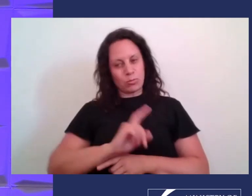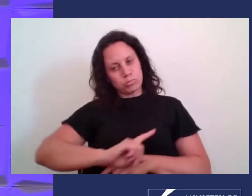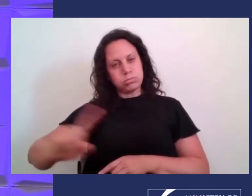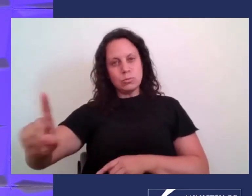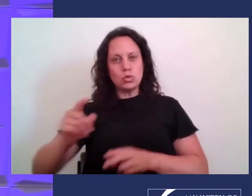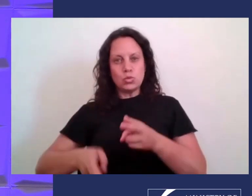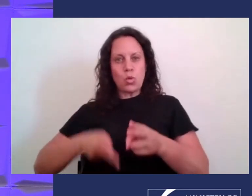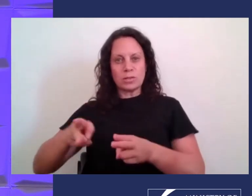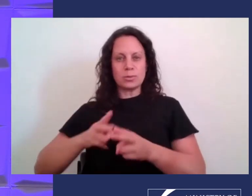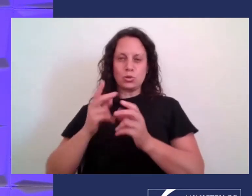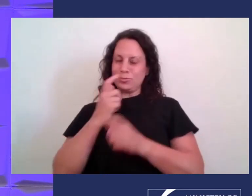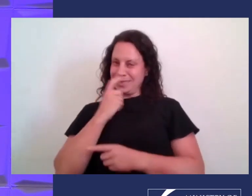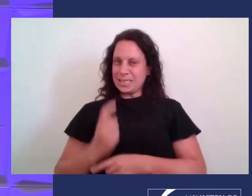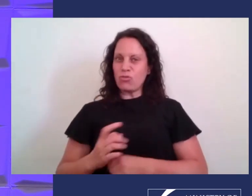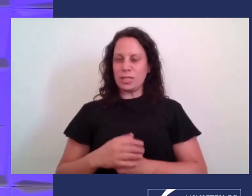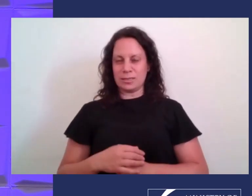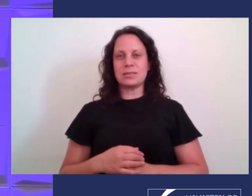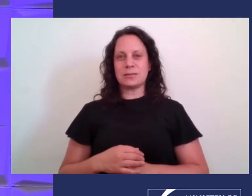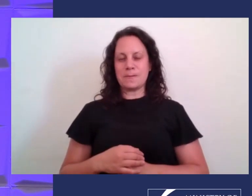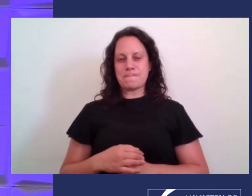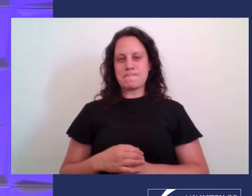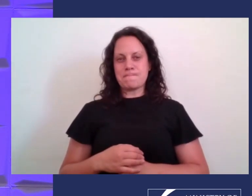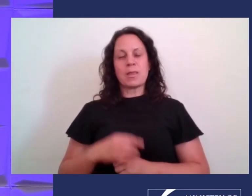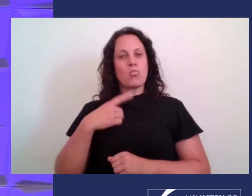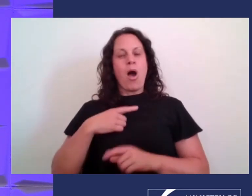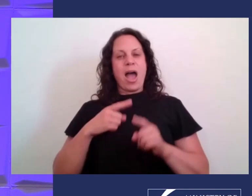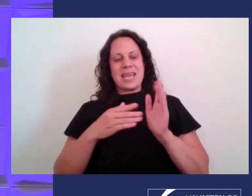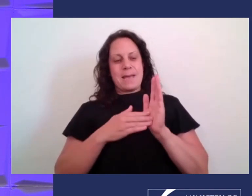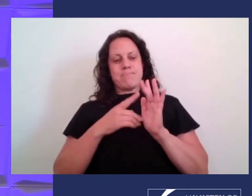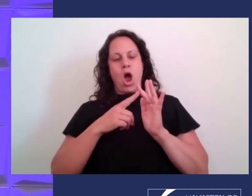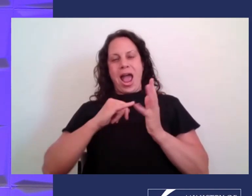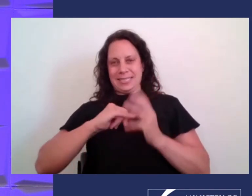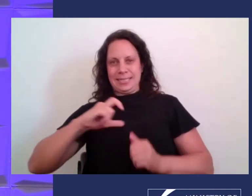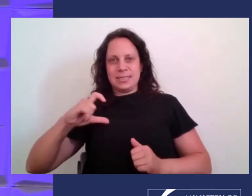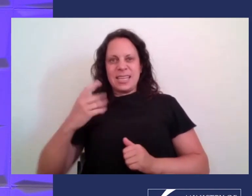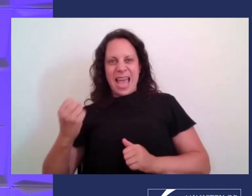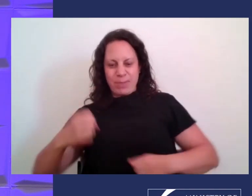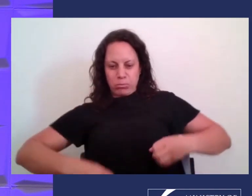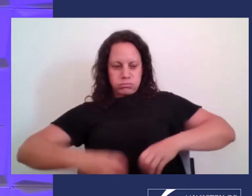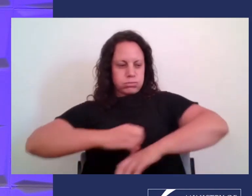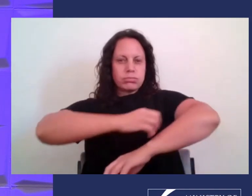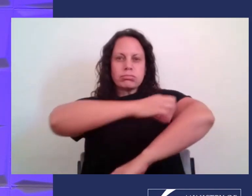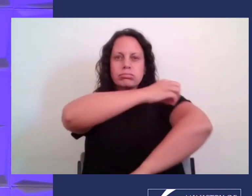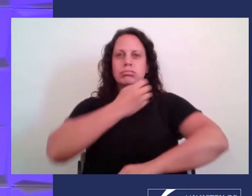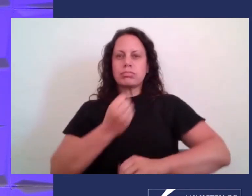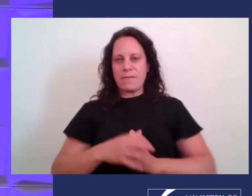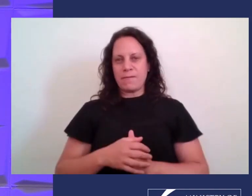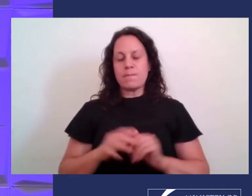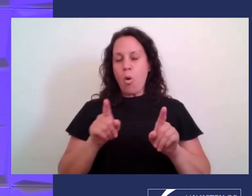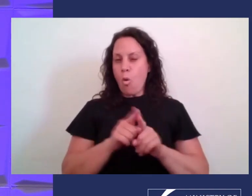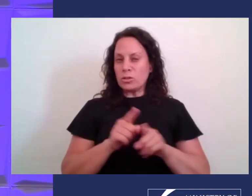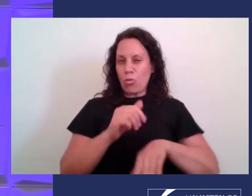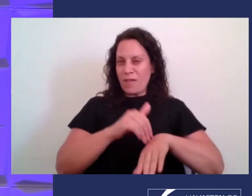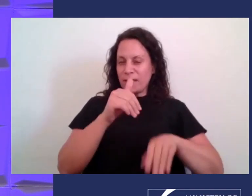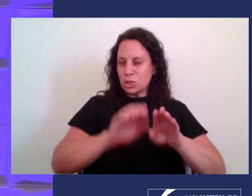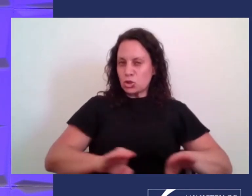care. The other thing about MISC we know from overseas studies is that it tends to affect children who